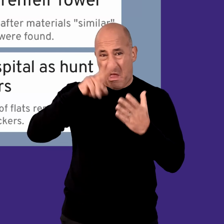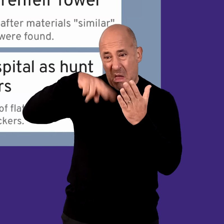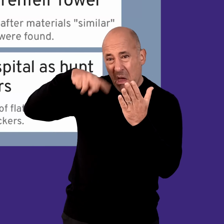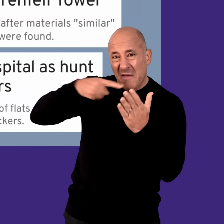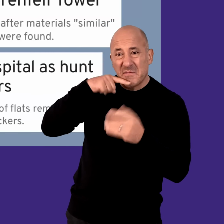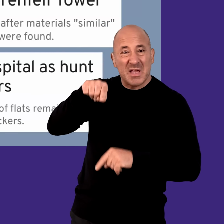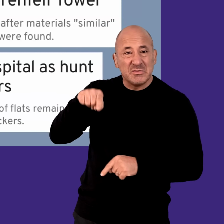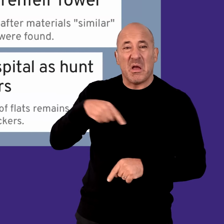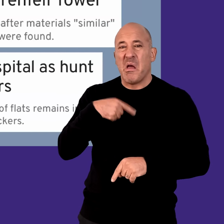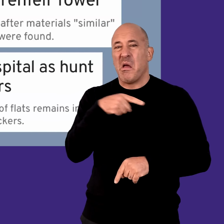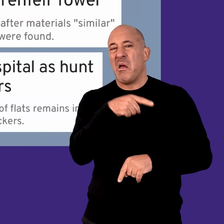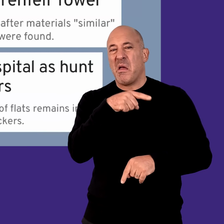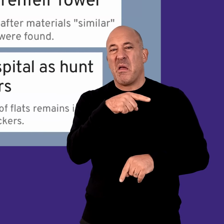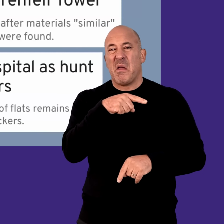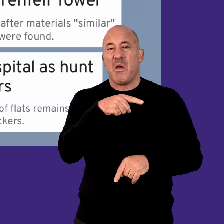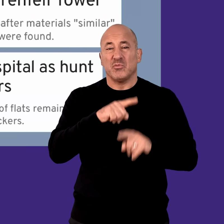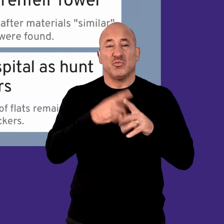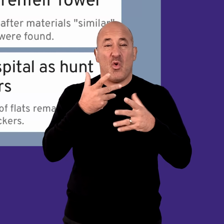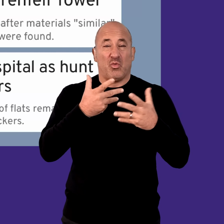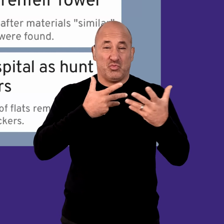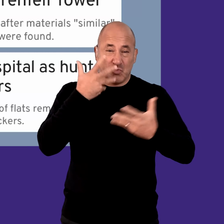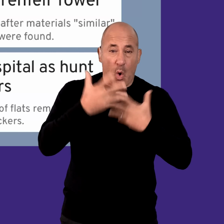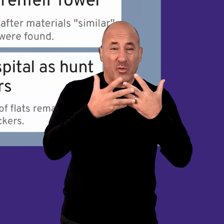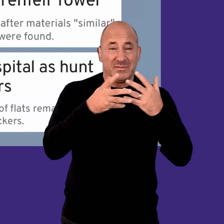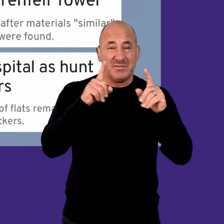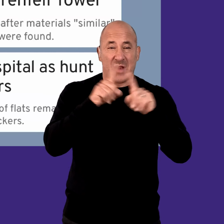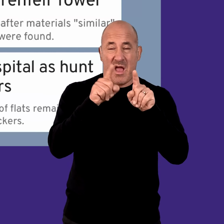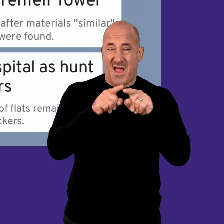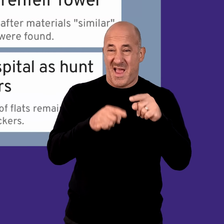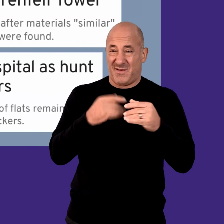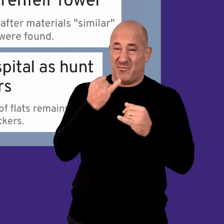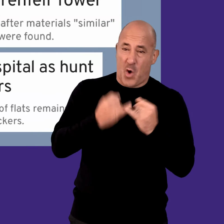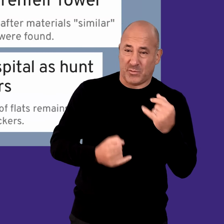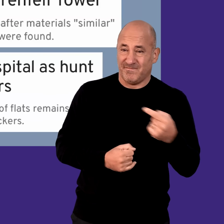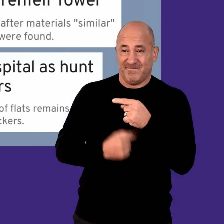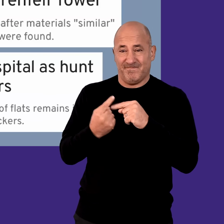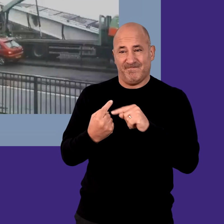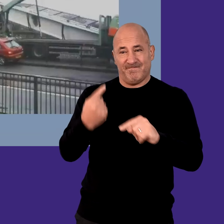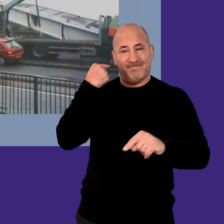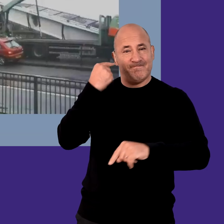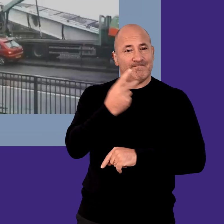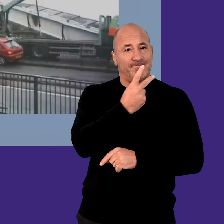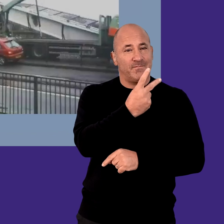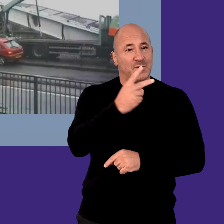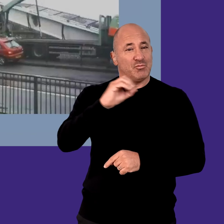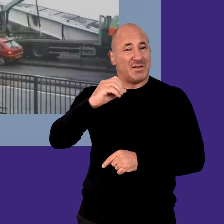I developed of this particular estate myself as well.